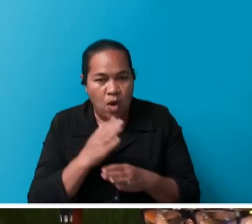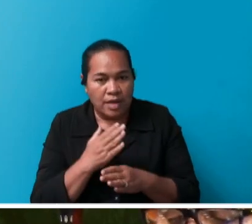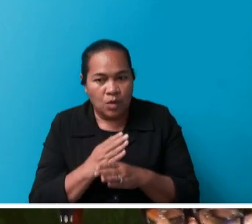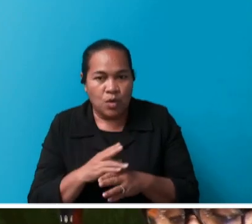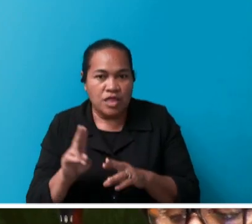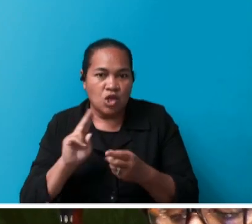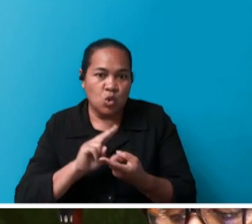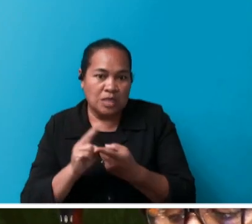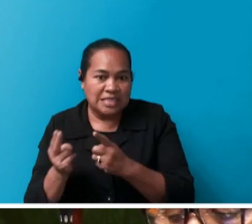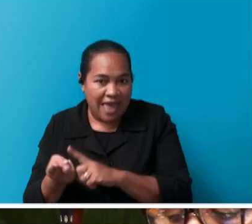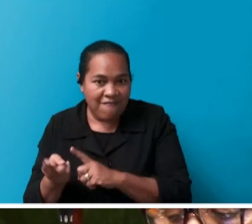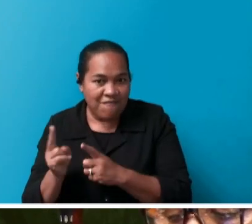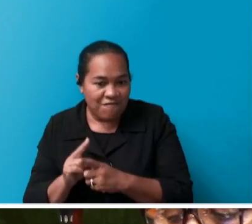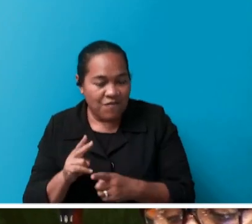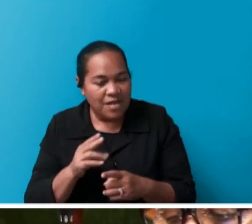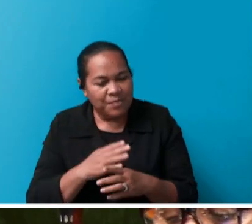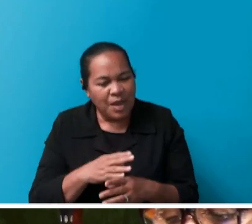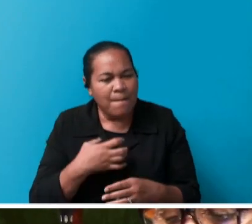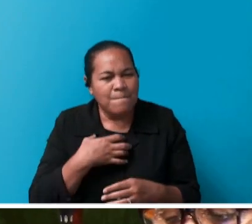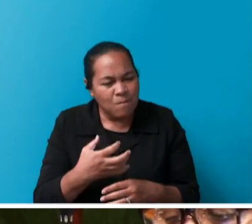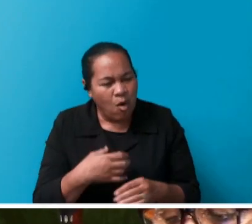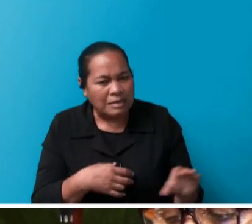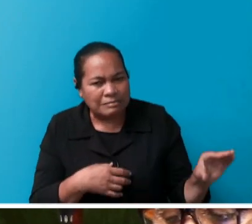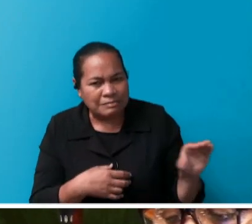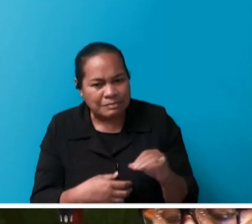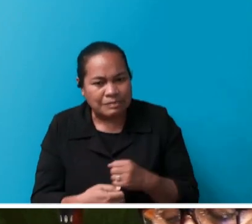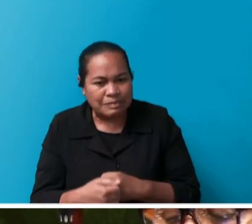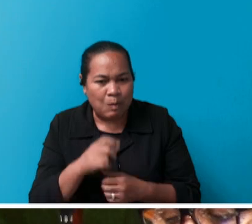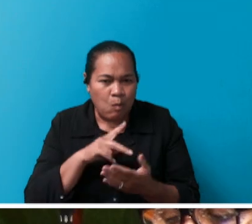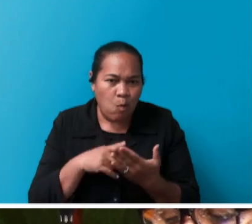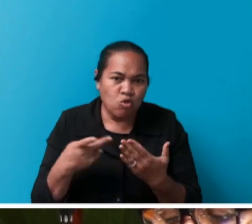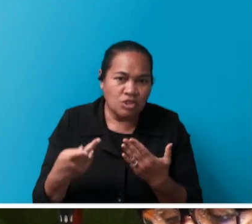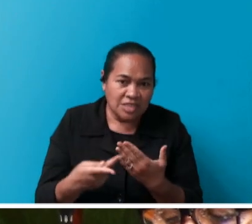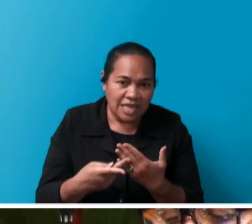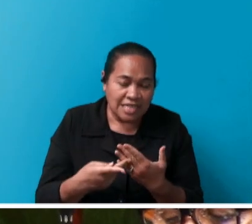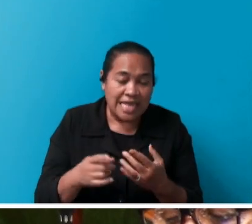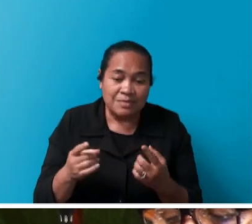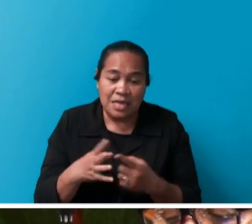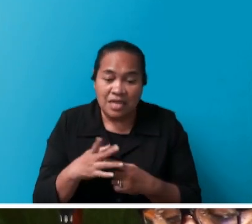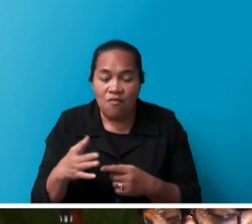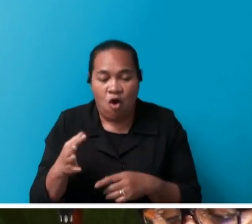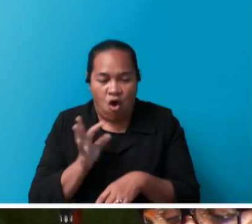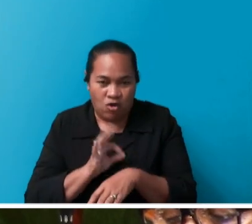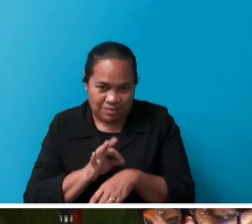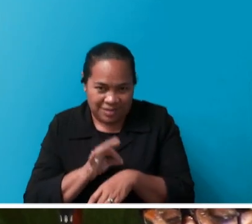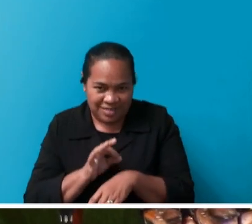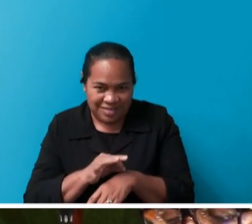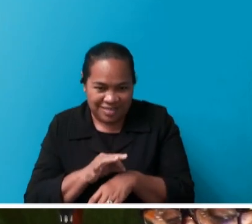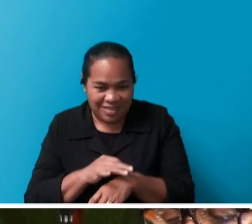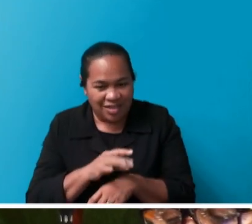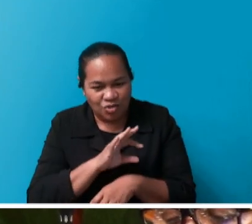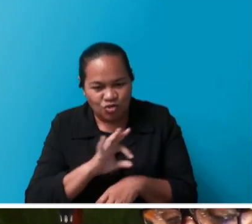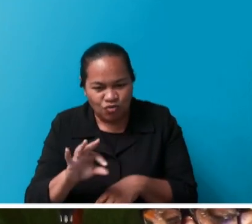Ministry of Public Work for additional solarization project targeted health facilities going towards